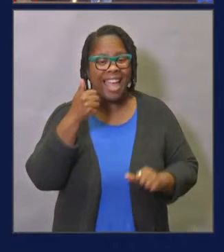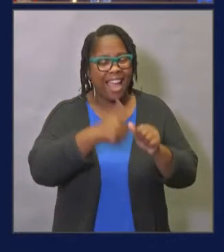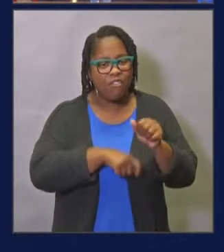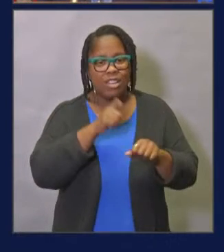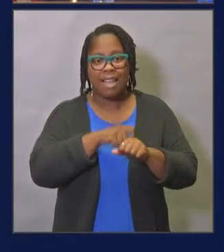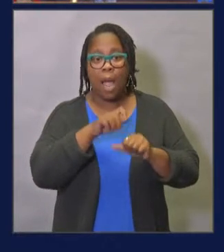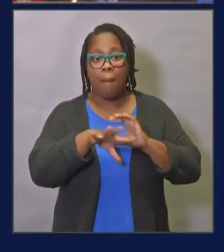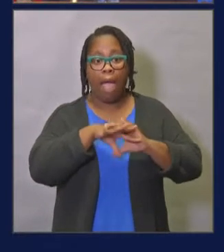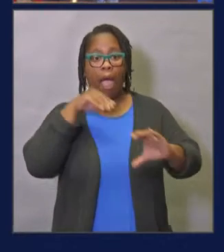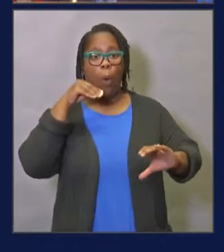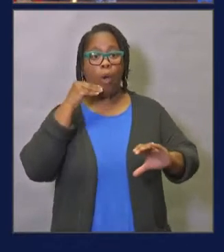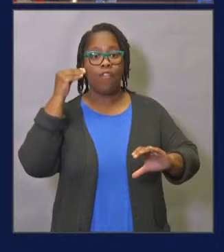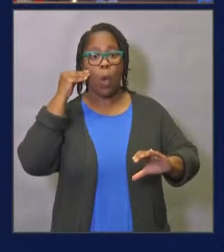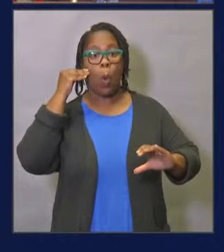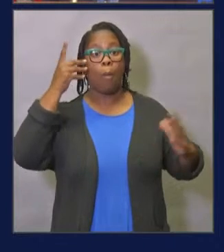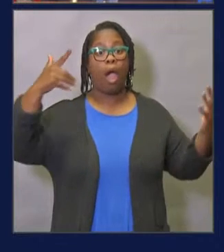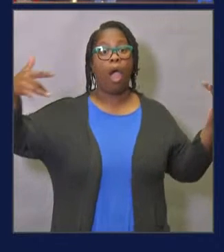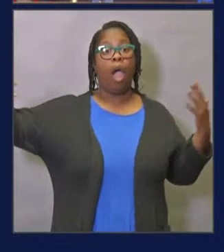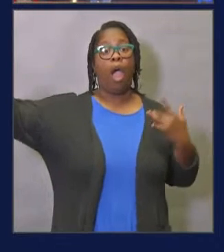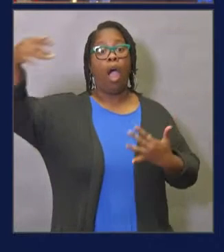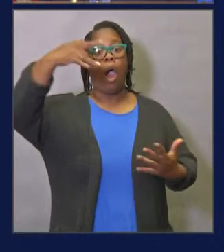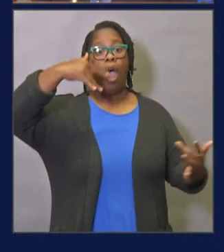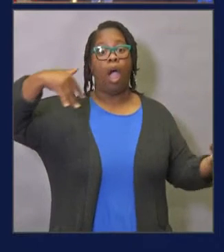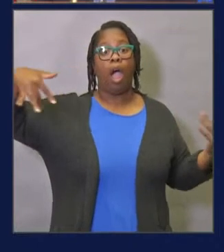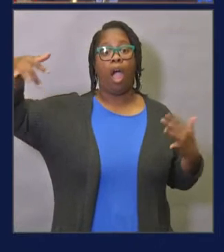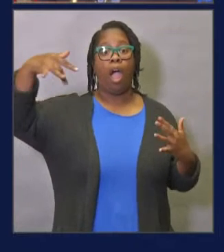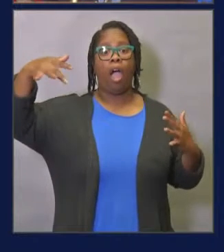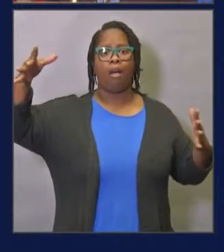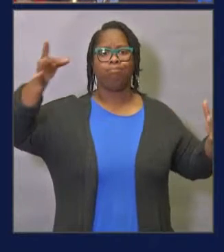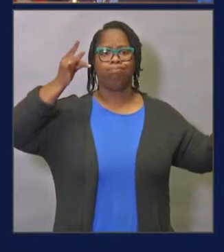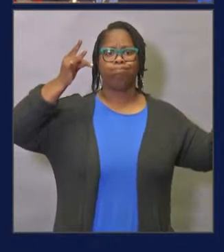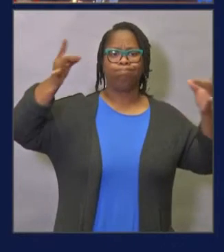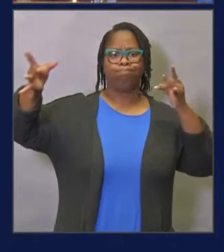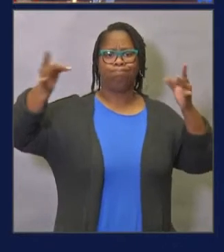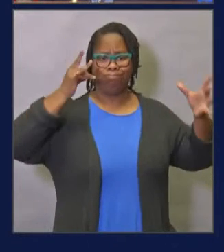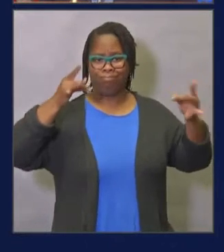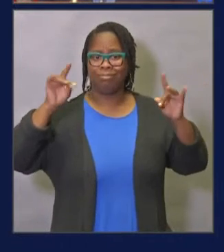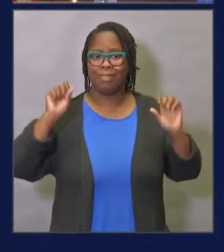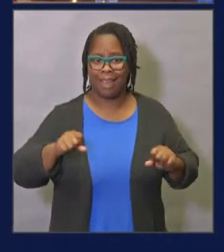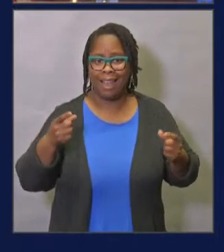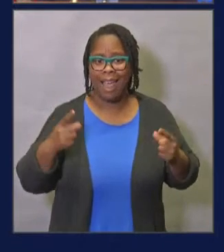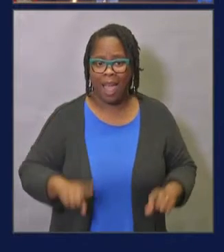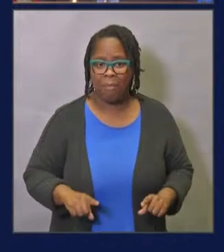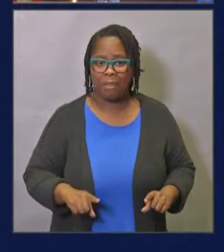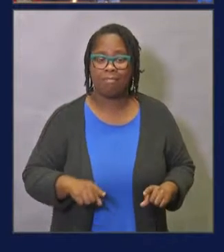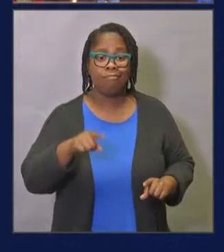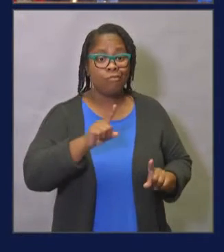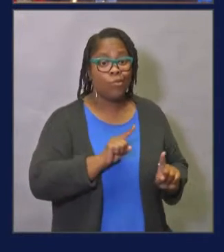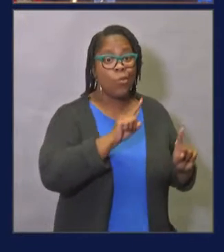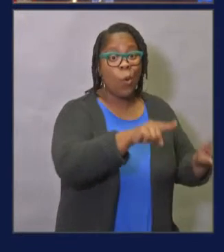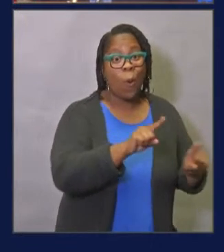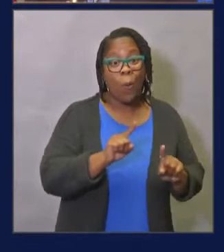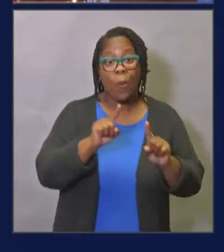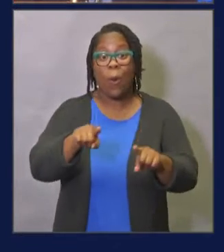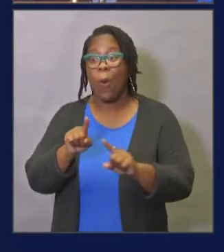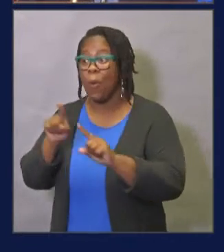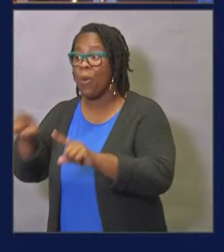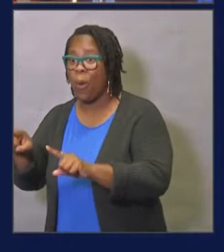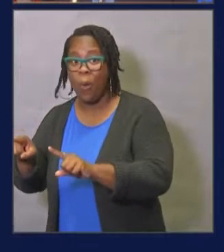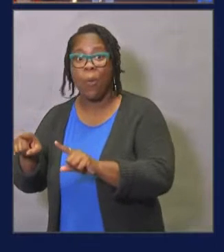other people, you are exposed to COVID-19. The more you frequent different places, the more